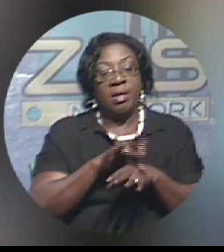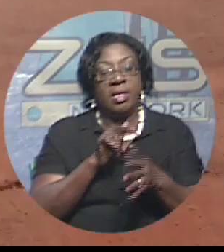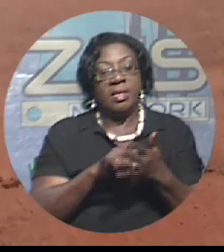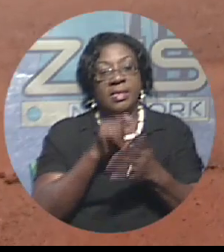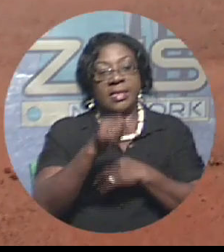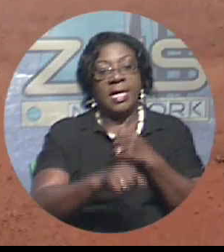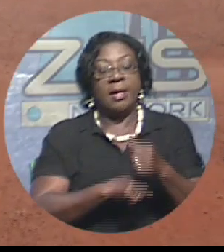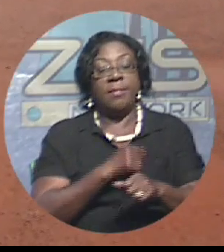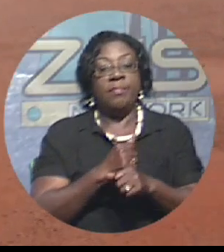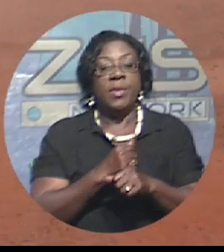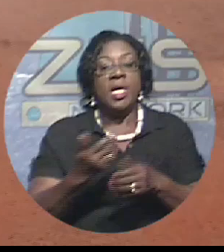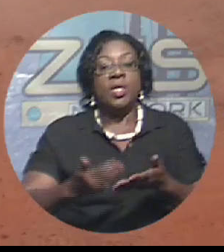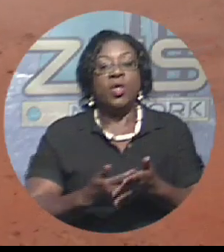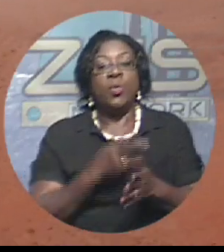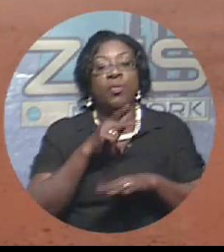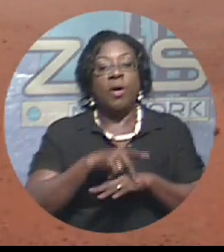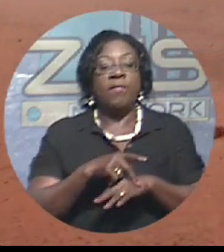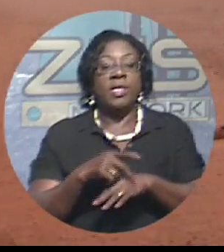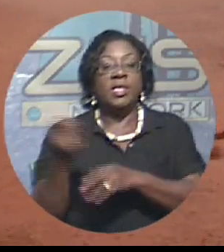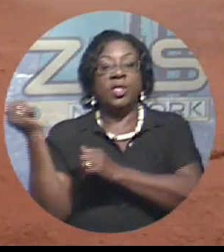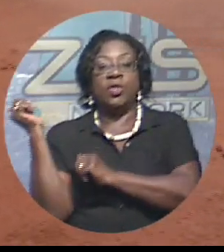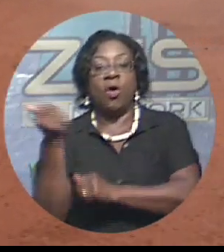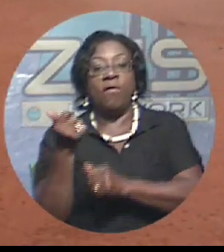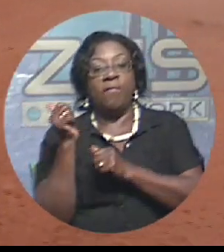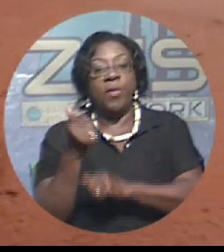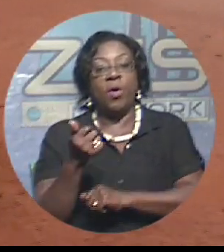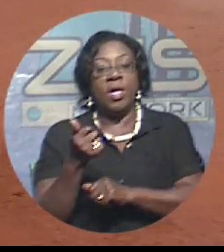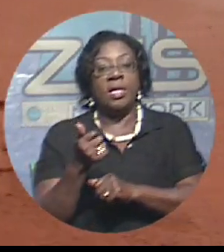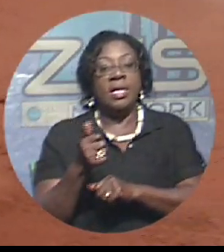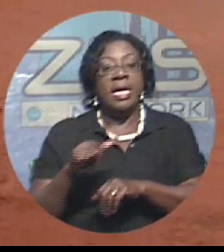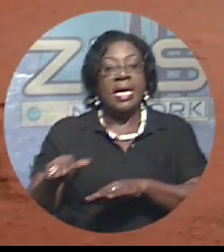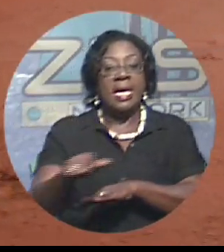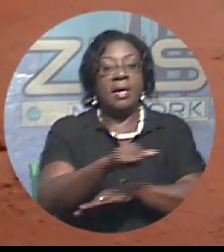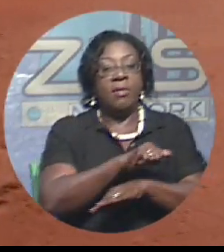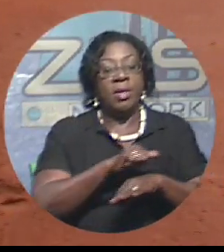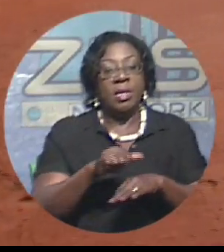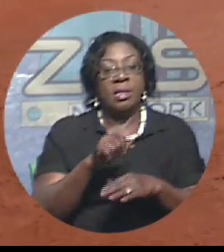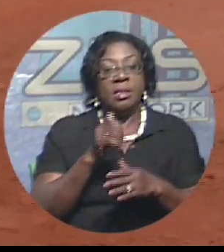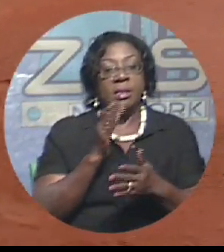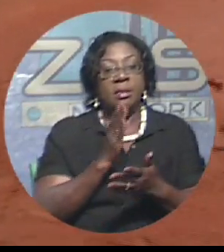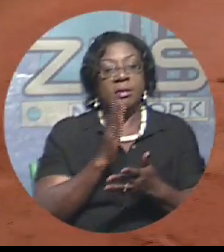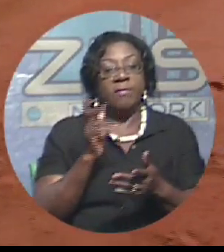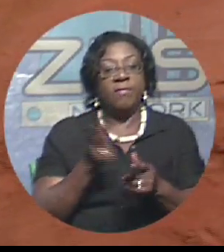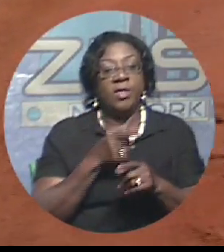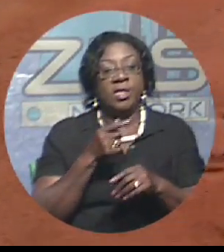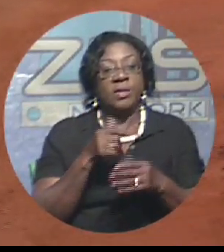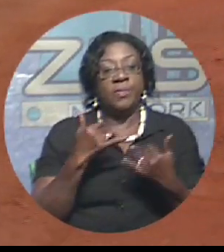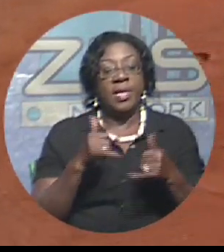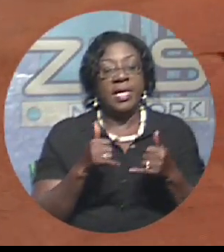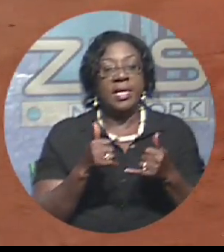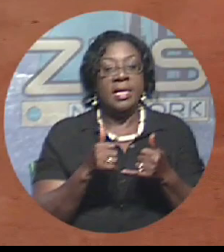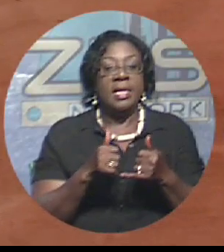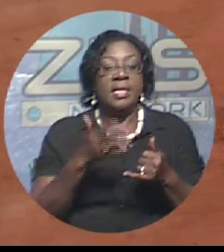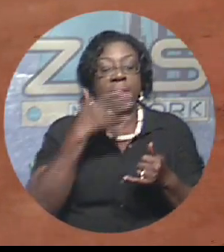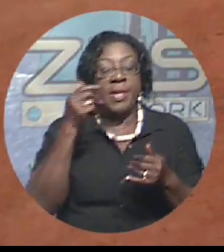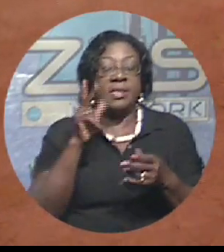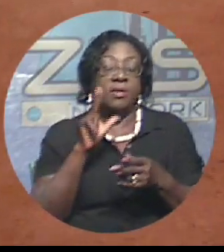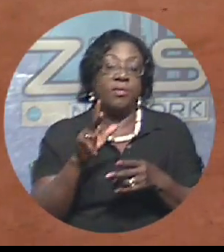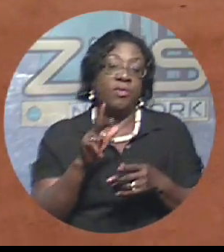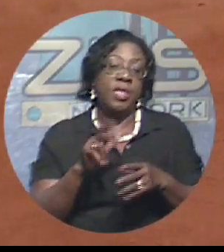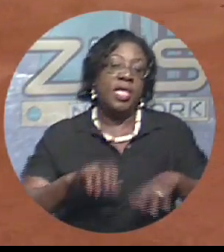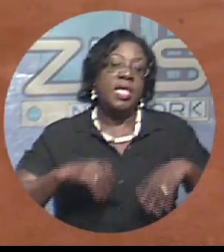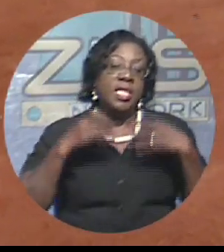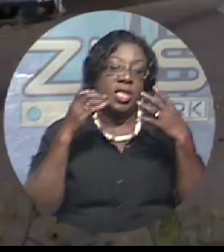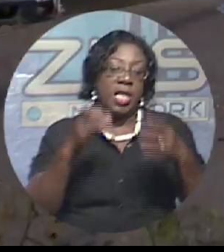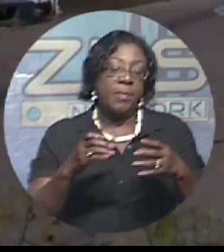year. New Providence Softball Association has been forced to cut its postseason schedule short. The first round is now a best of three, and the championships will be a